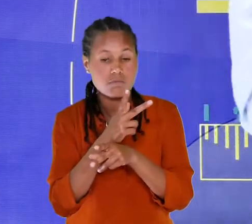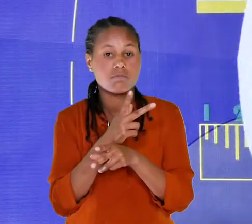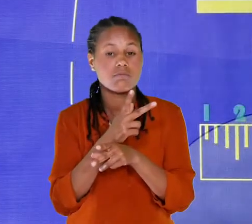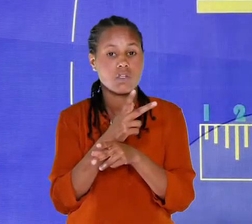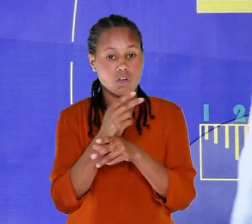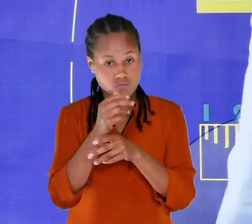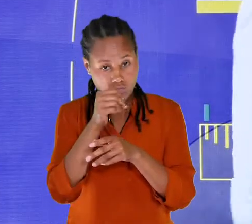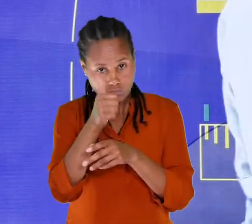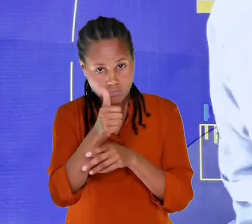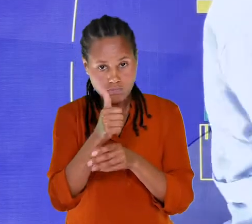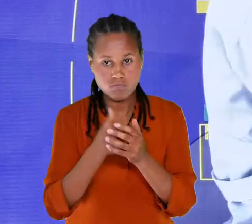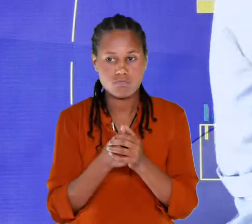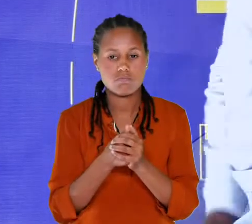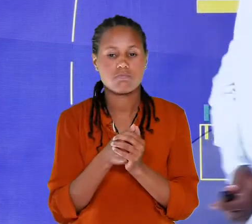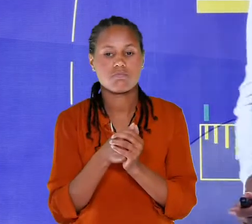Nice.